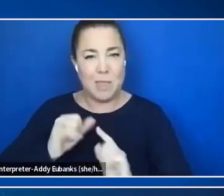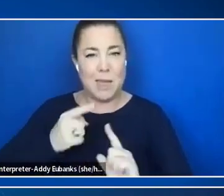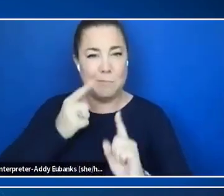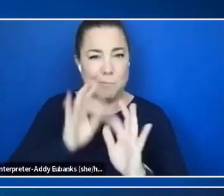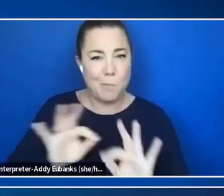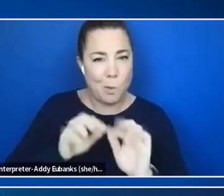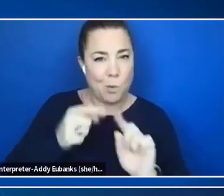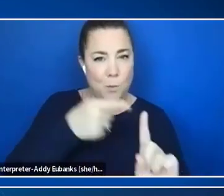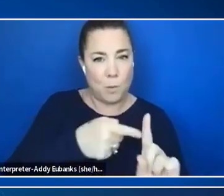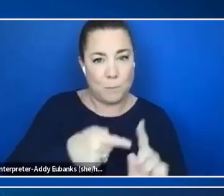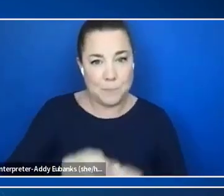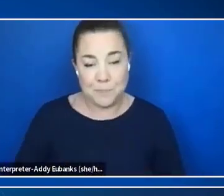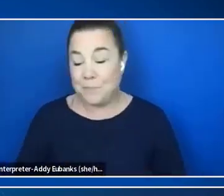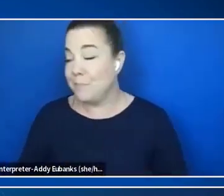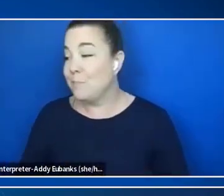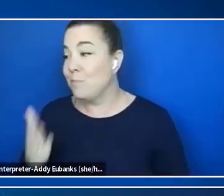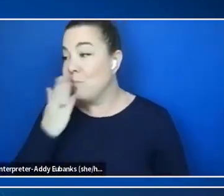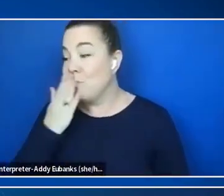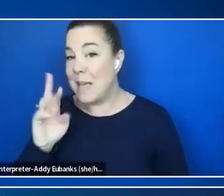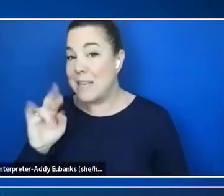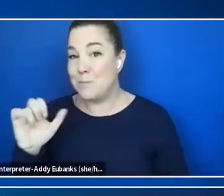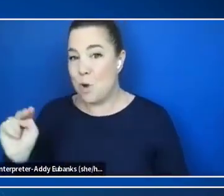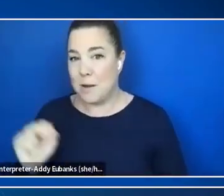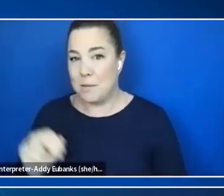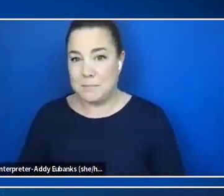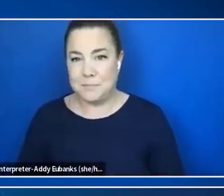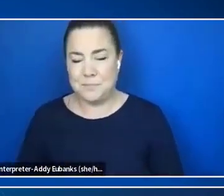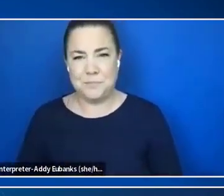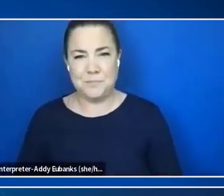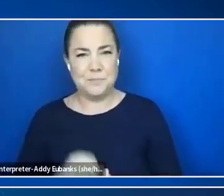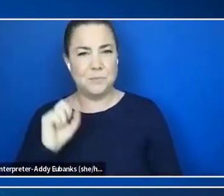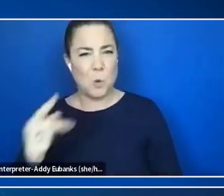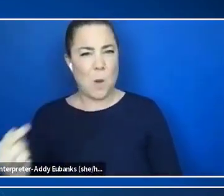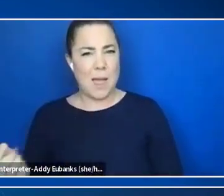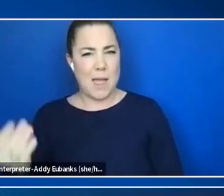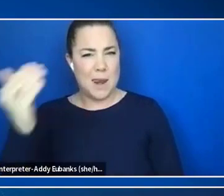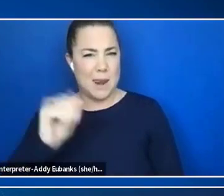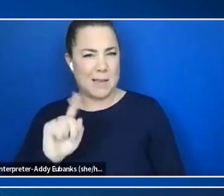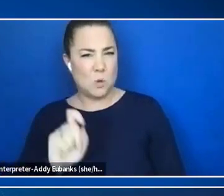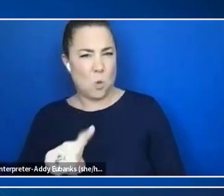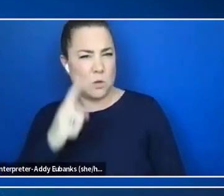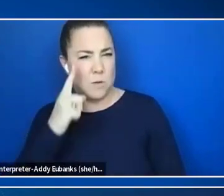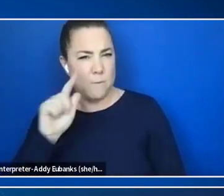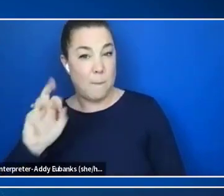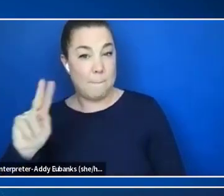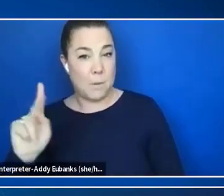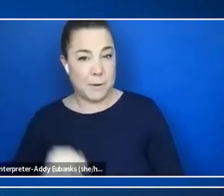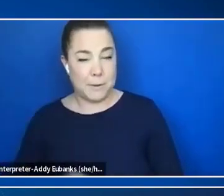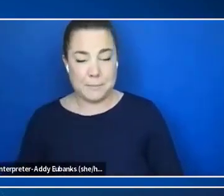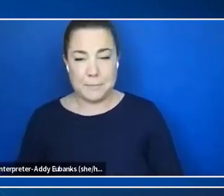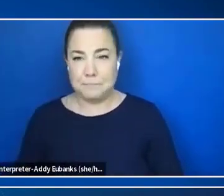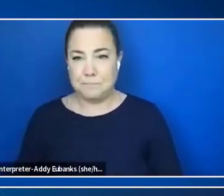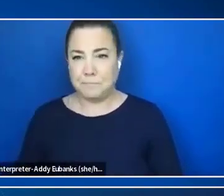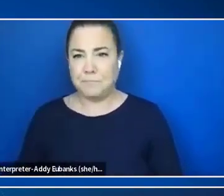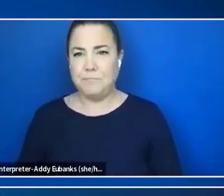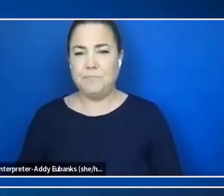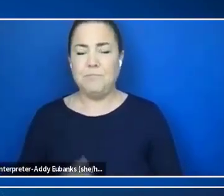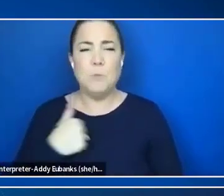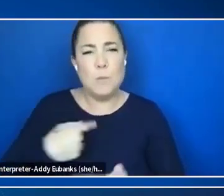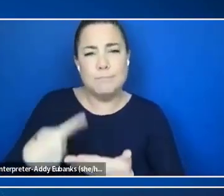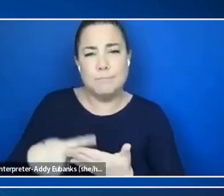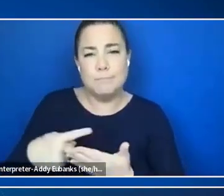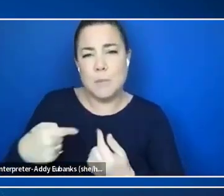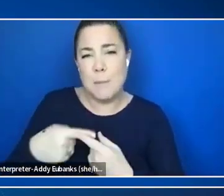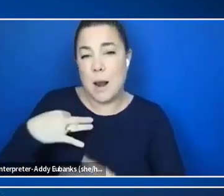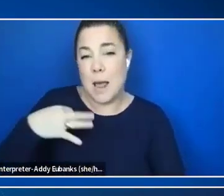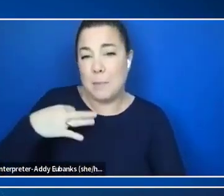Brian. I think this one's probably going back to Mark. I know we talked about the application forms